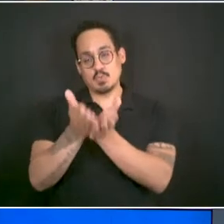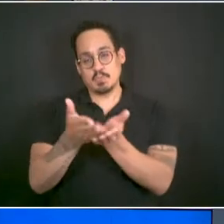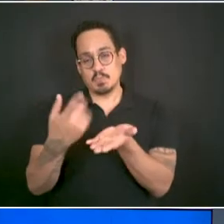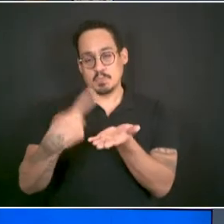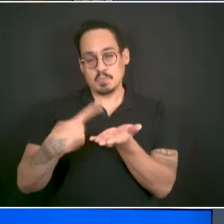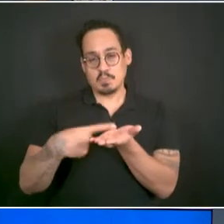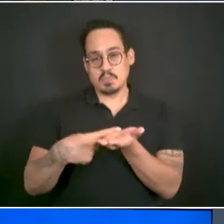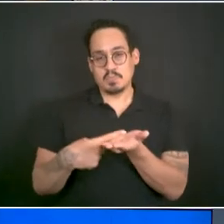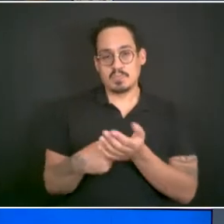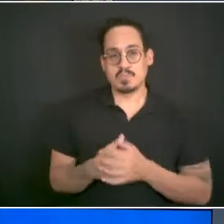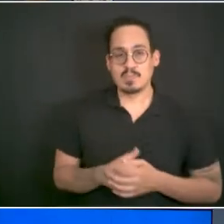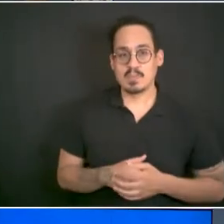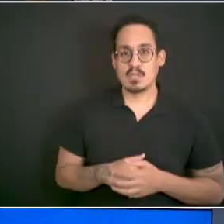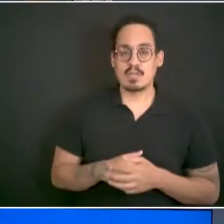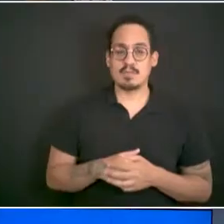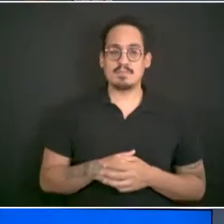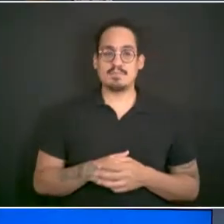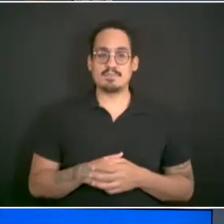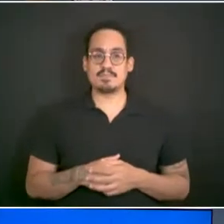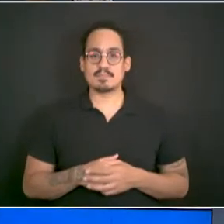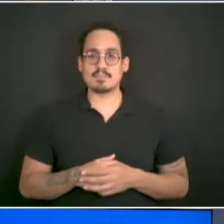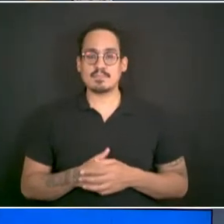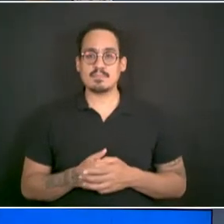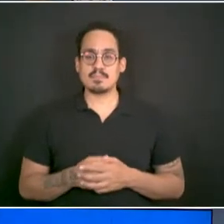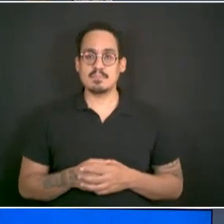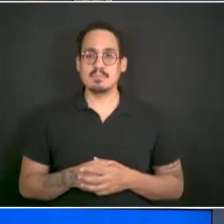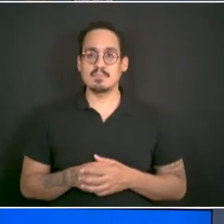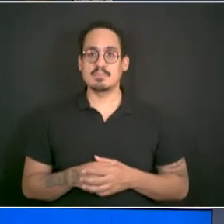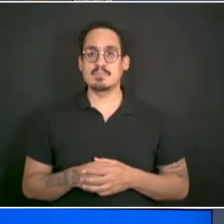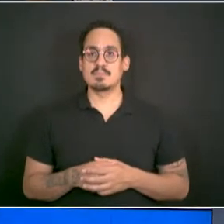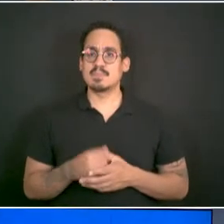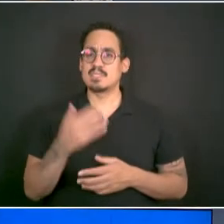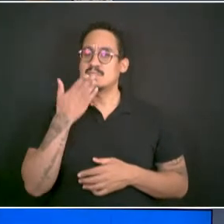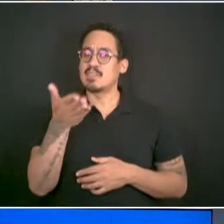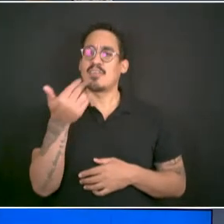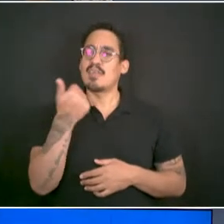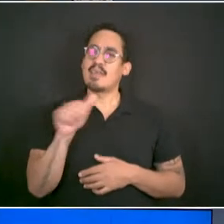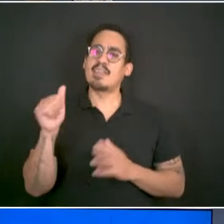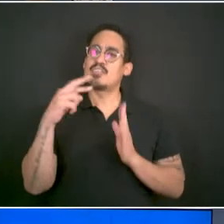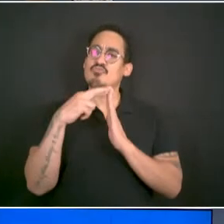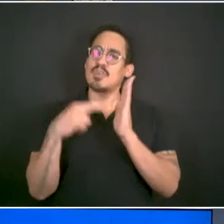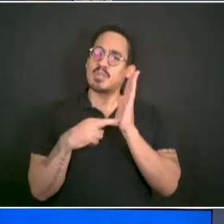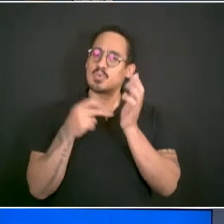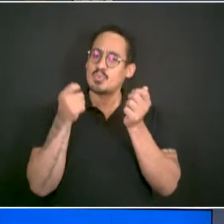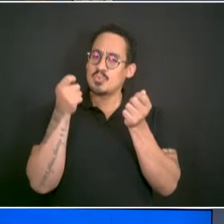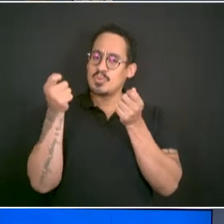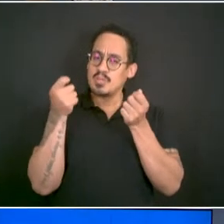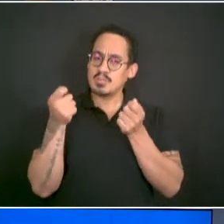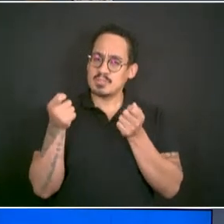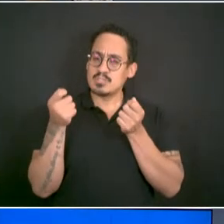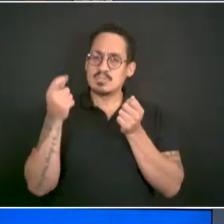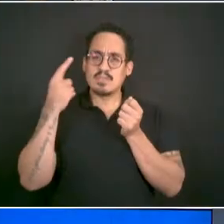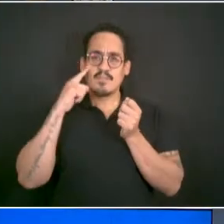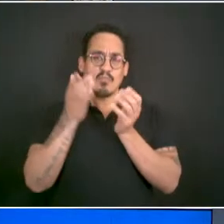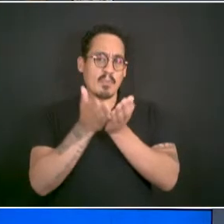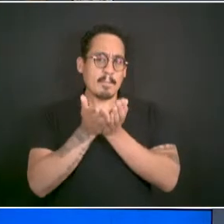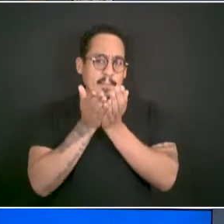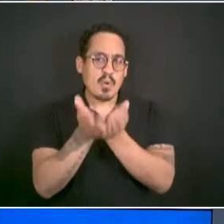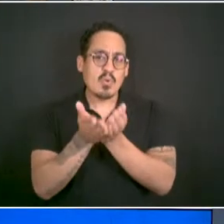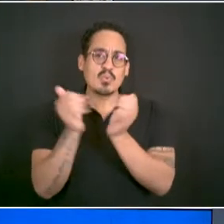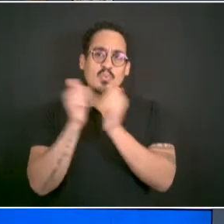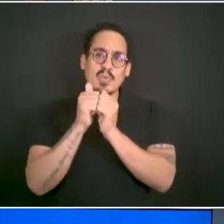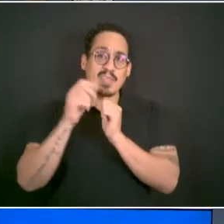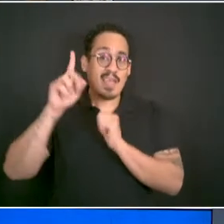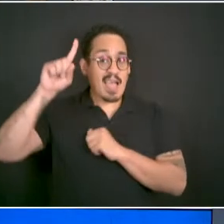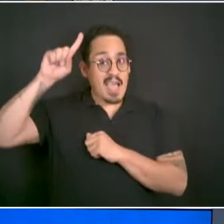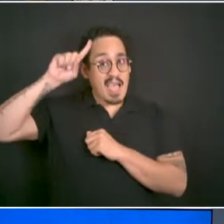there any initiative, regulations for ships traveling under the bridge as far as height or width, so